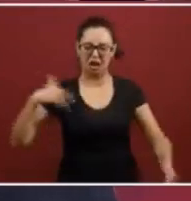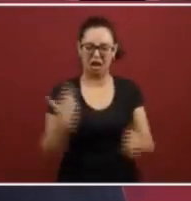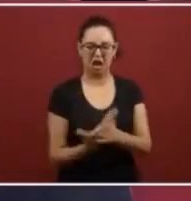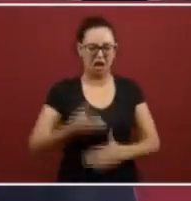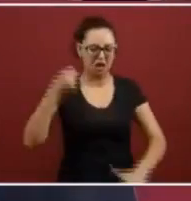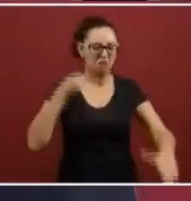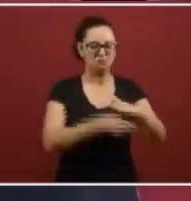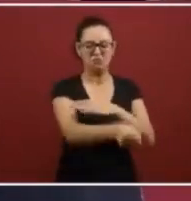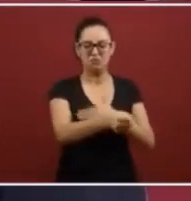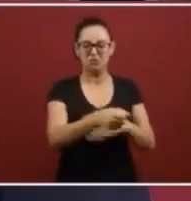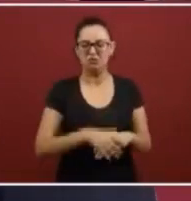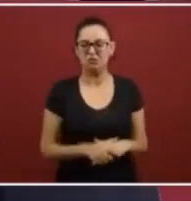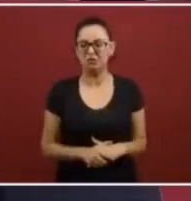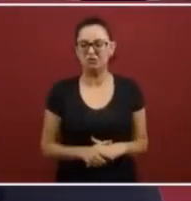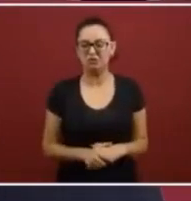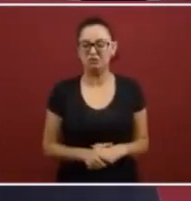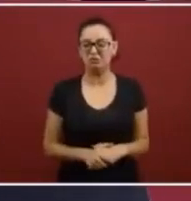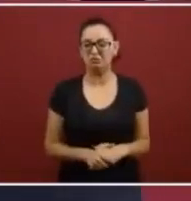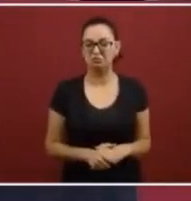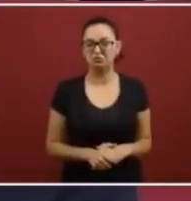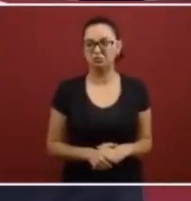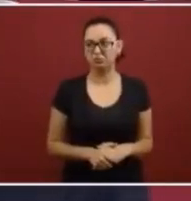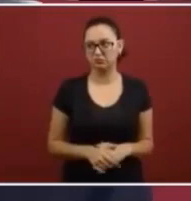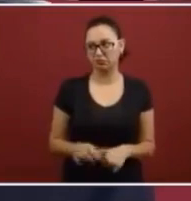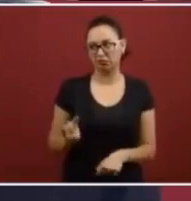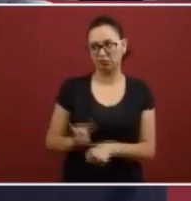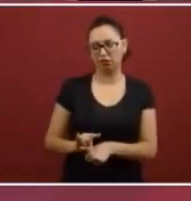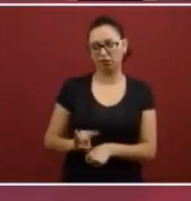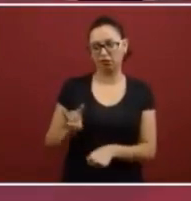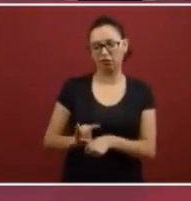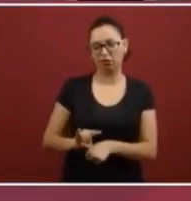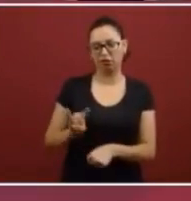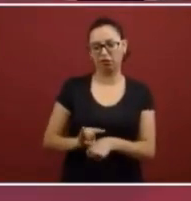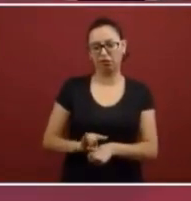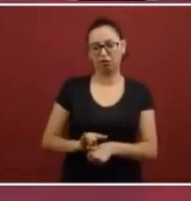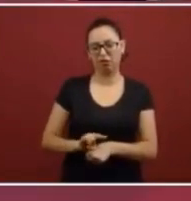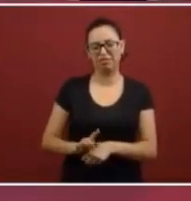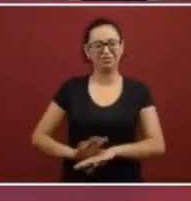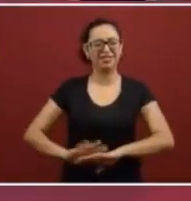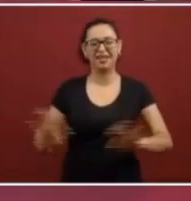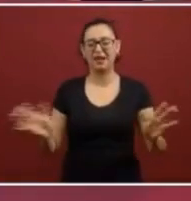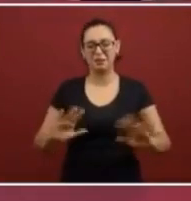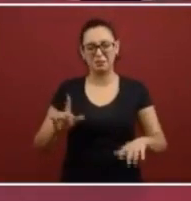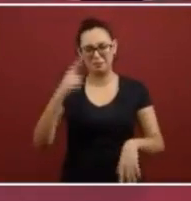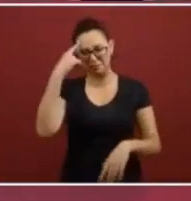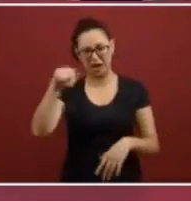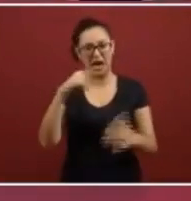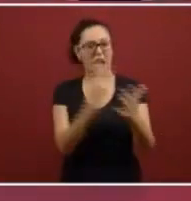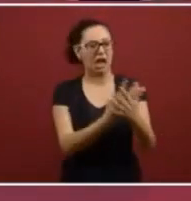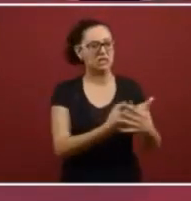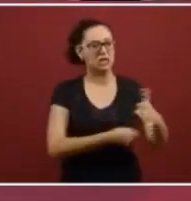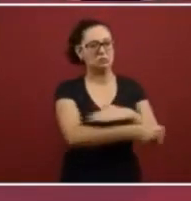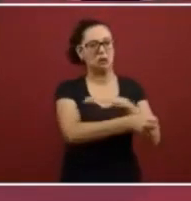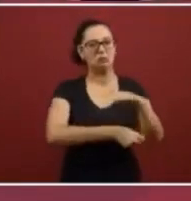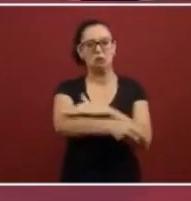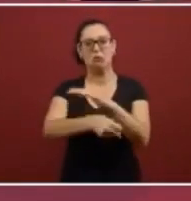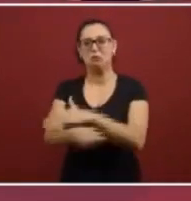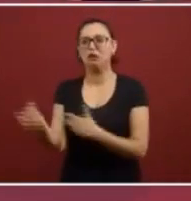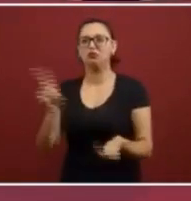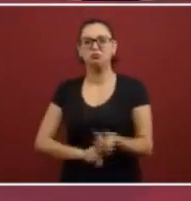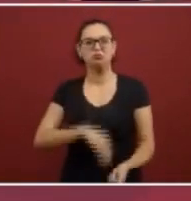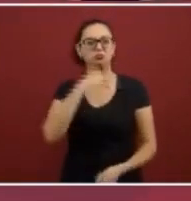some poor Este- person that was, A nosotros no nos importa eso. they were Más trying to se get está procediendo